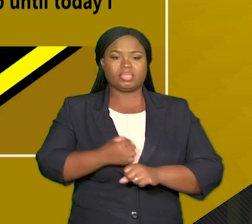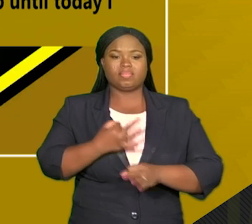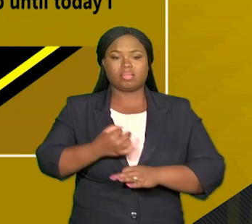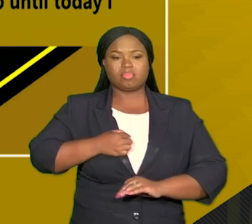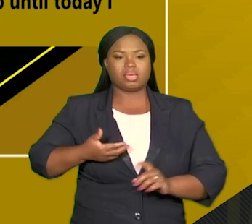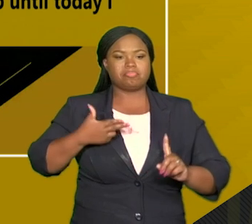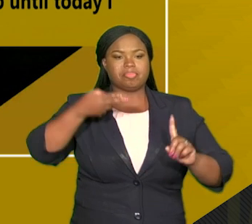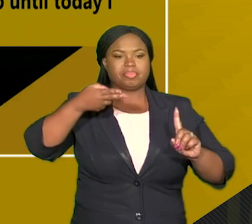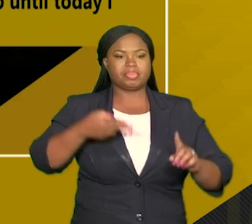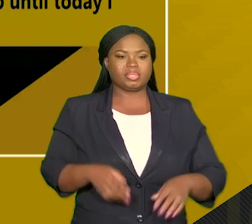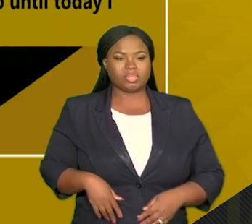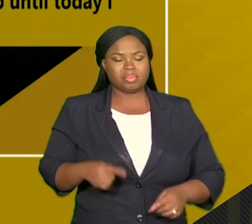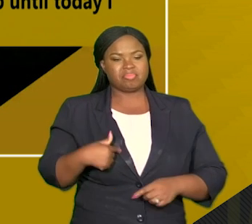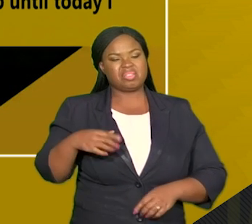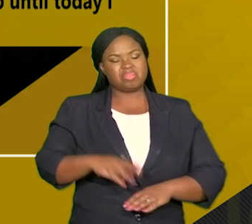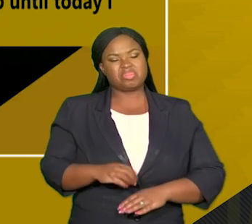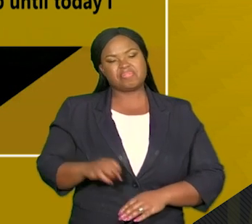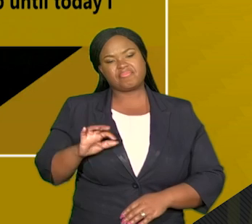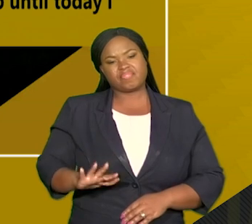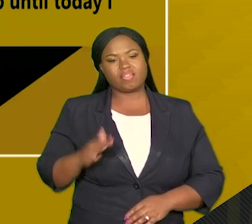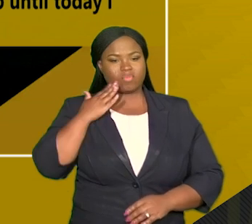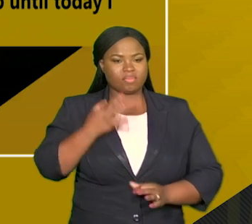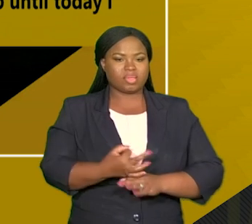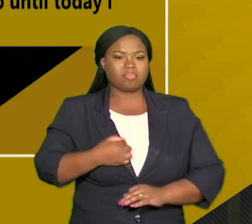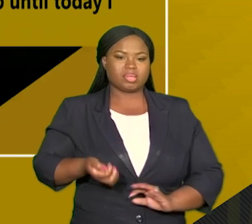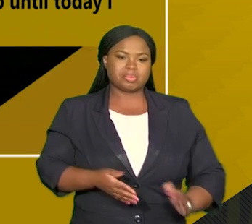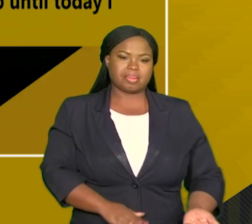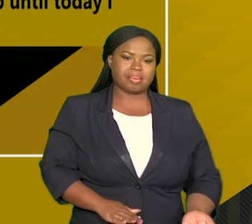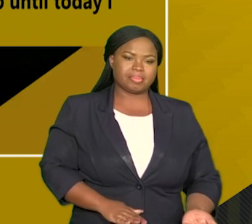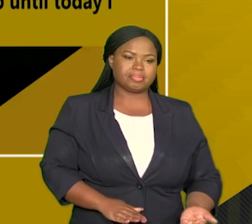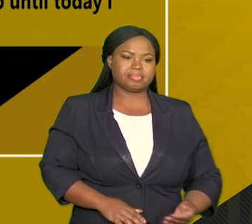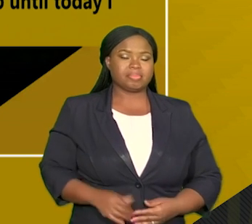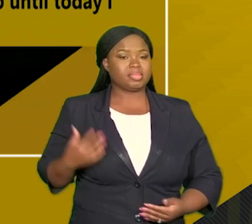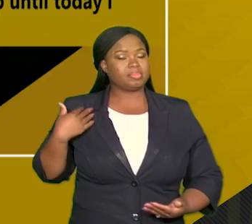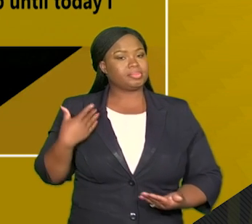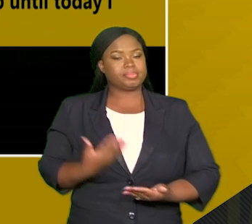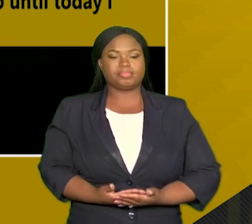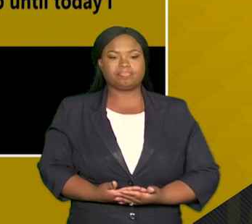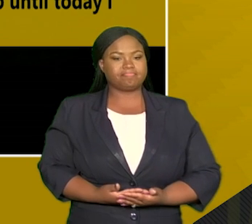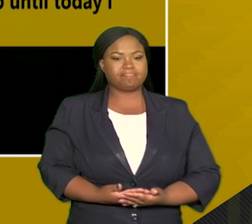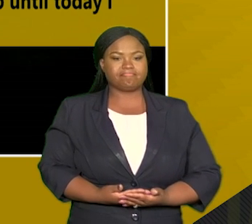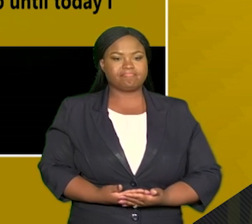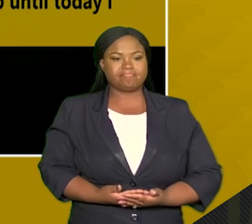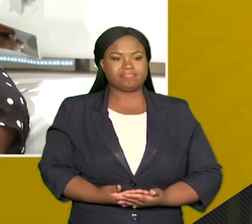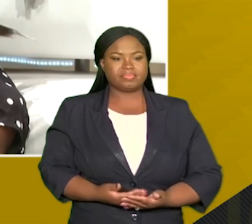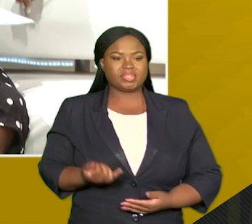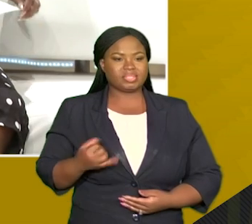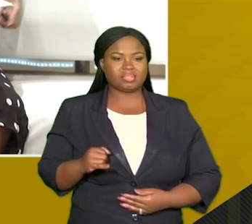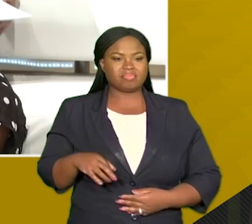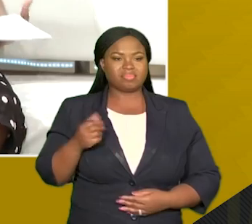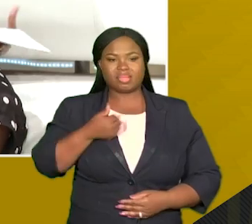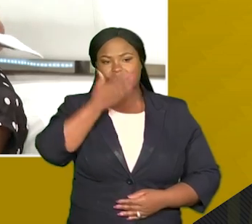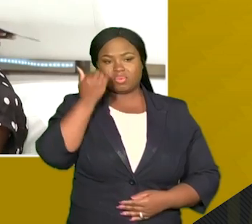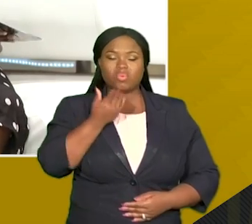father was shot and killed. I was only 5 years old when he died. But until today, I still don't know